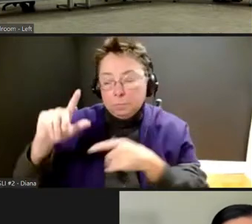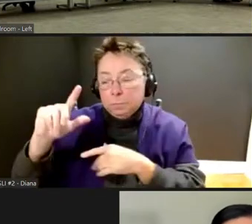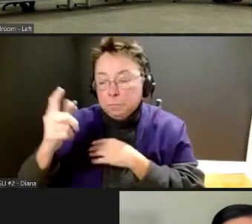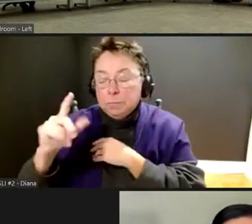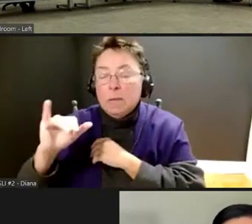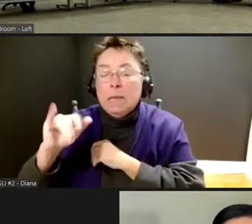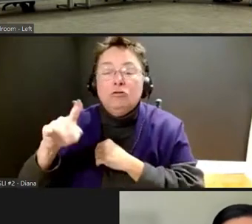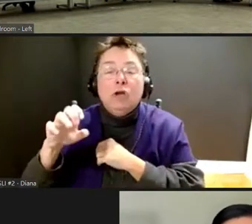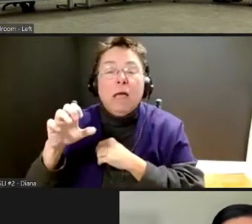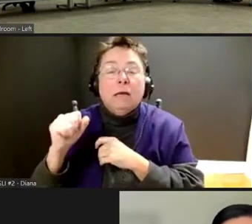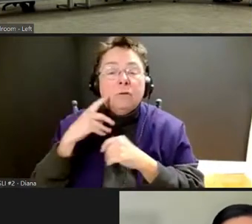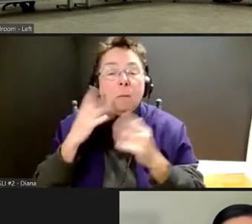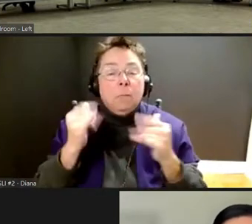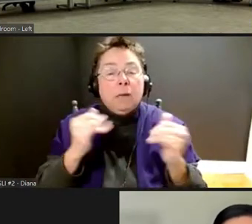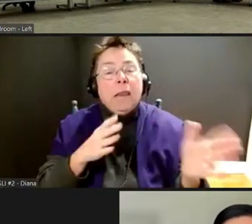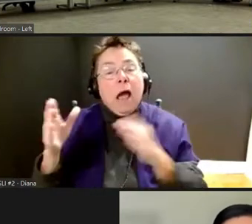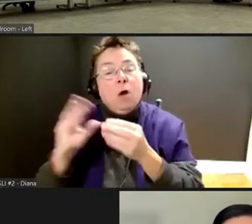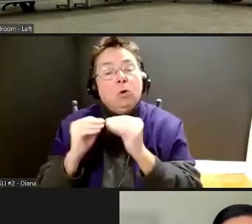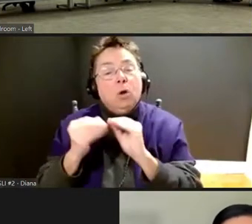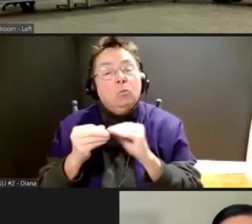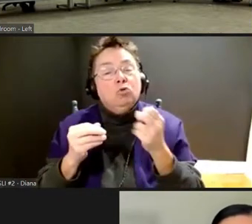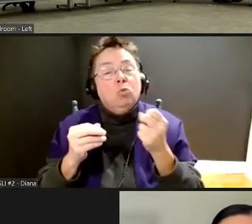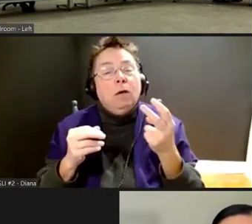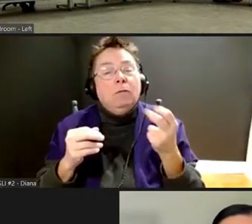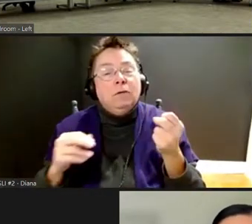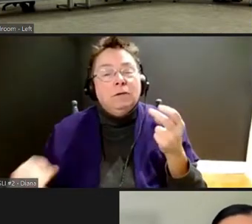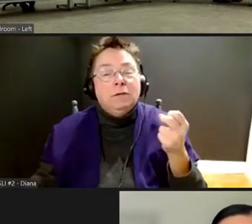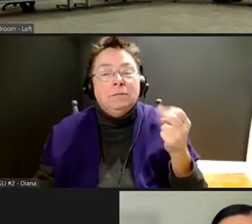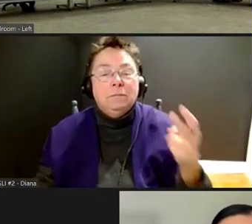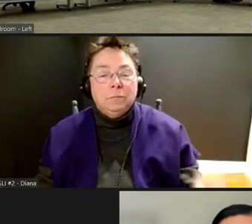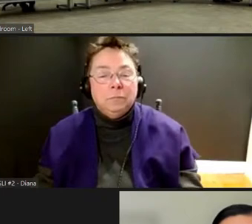We can now go to agenda item number 12.